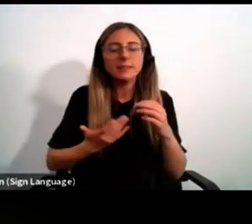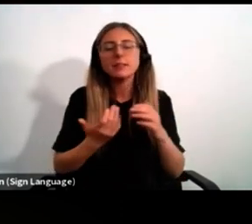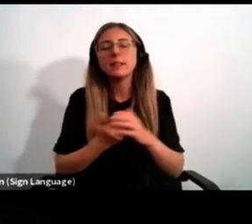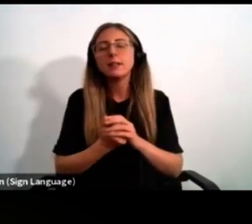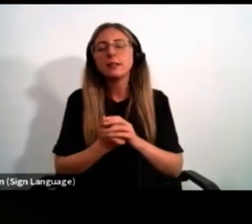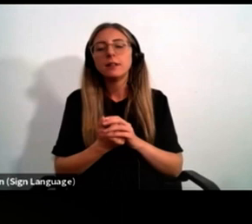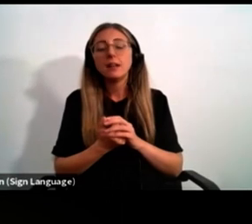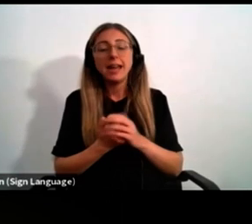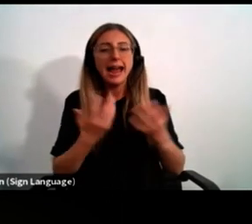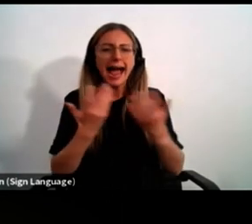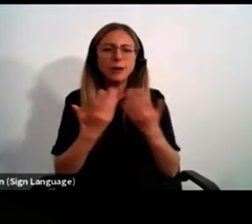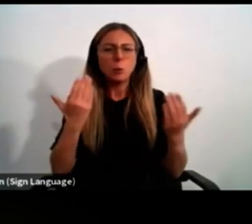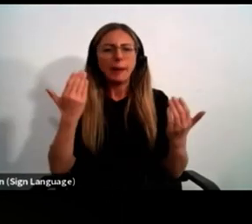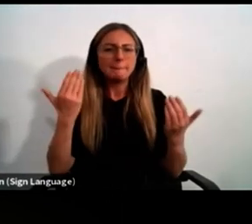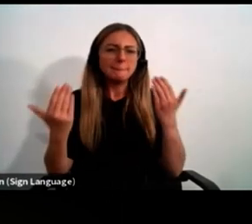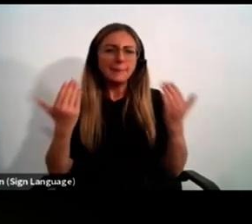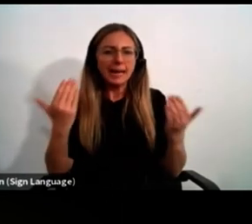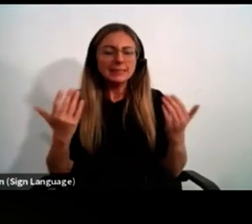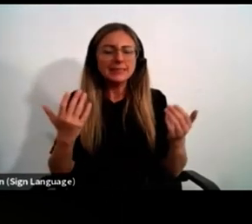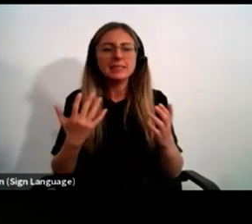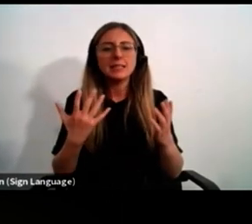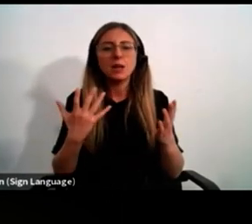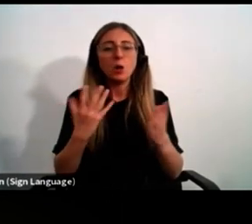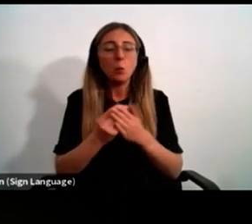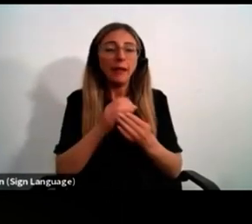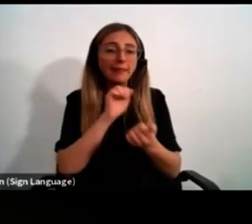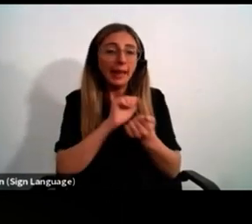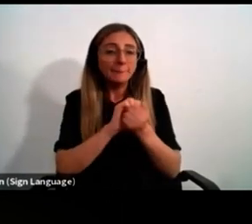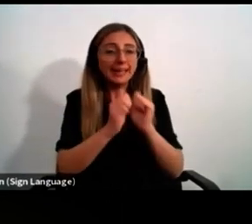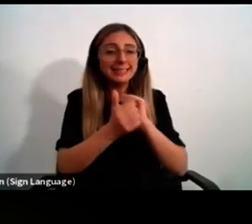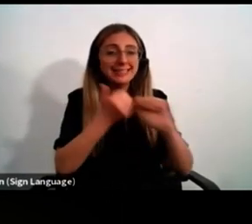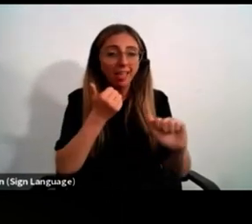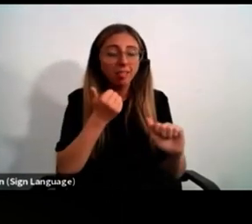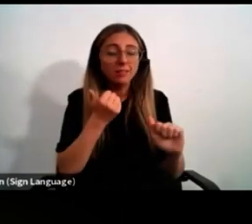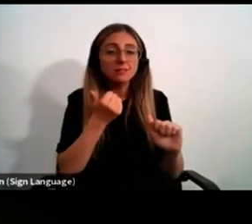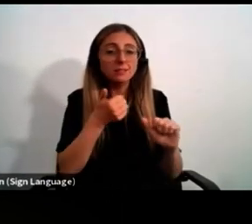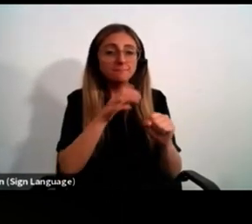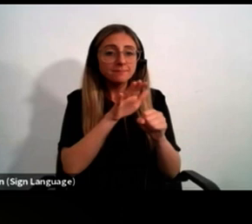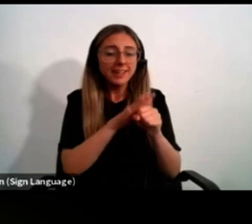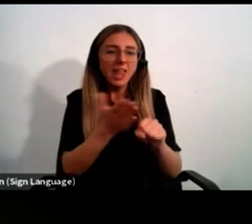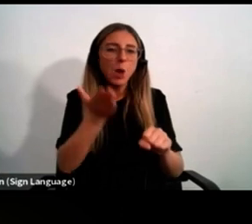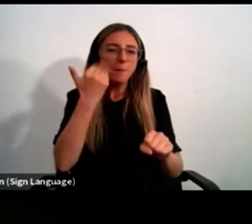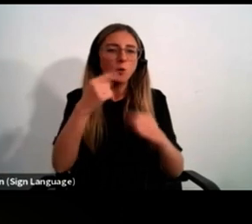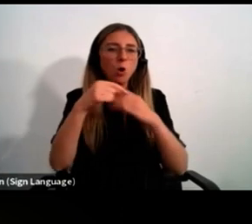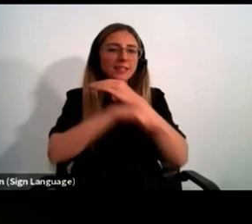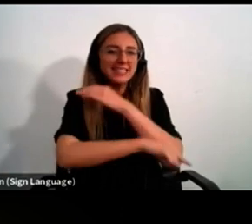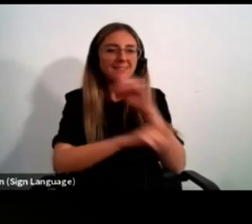Talib Sadiq says, how do we balance affirmative action policies with keeping skilled, especially the previously disadvantaged